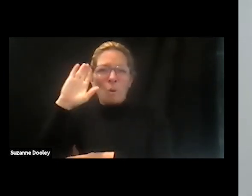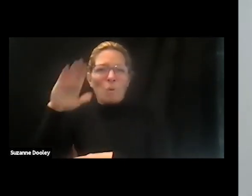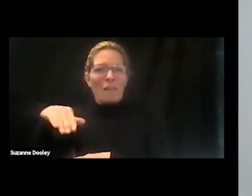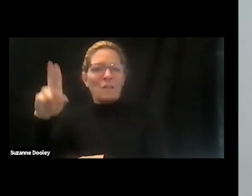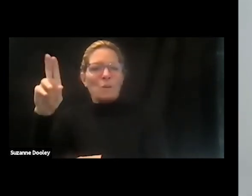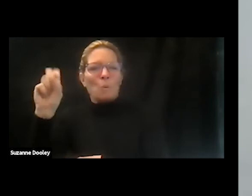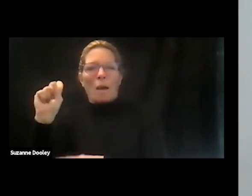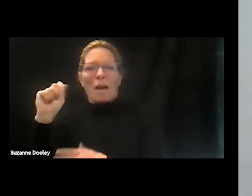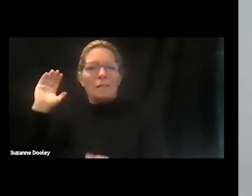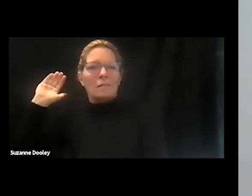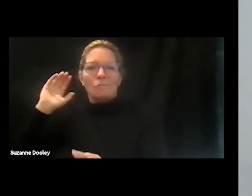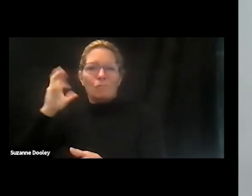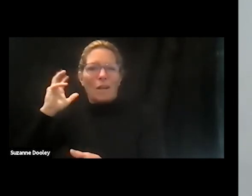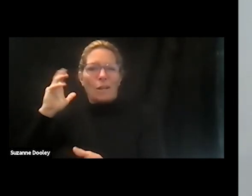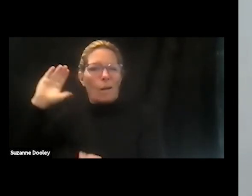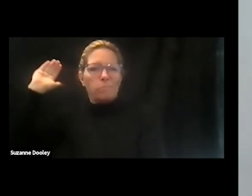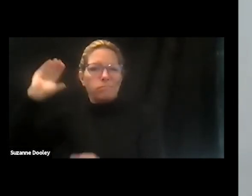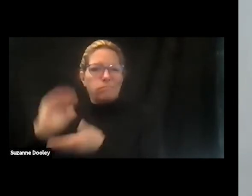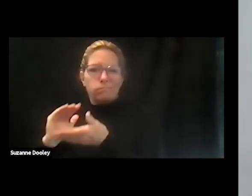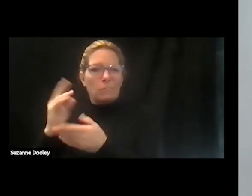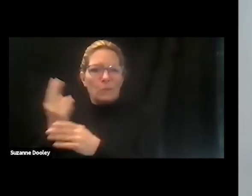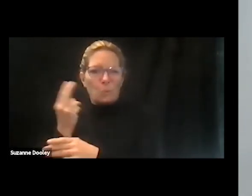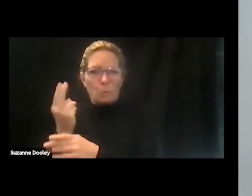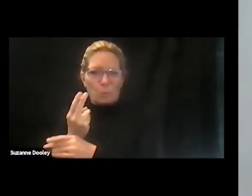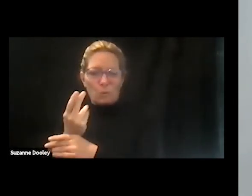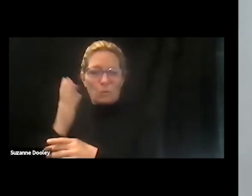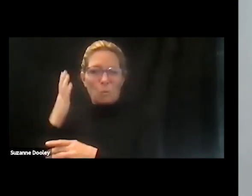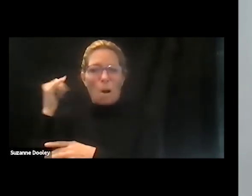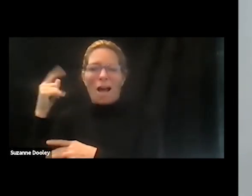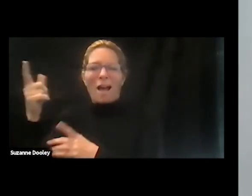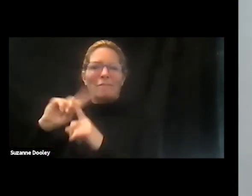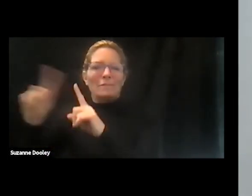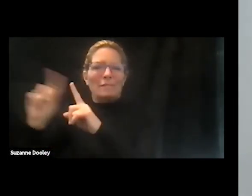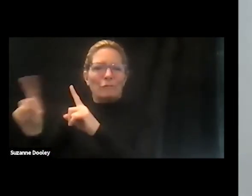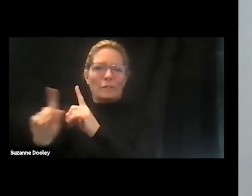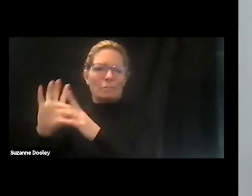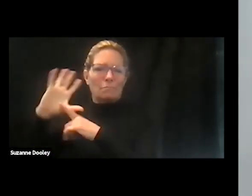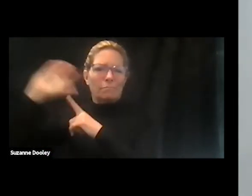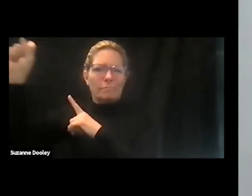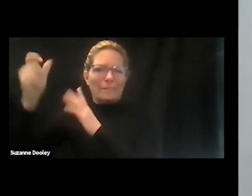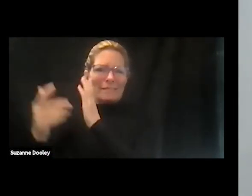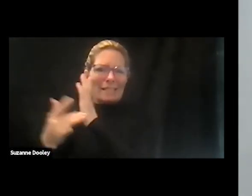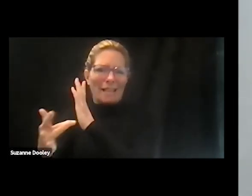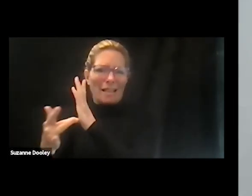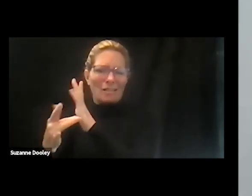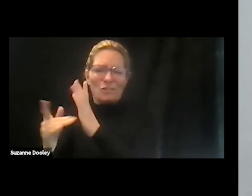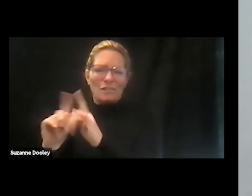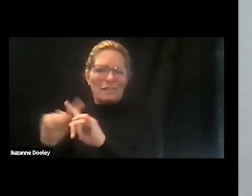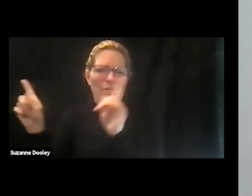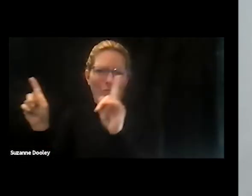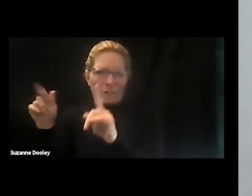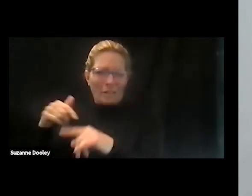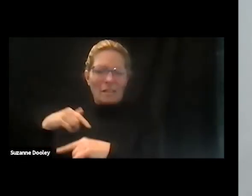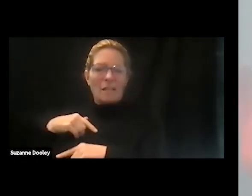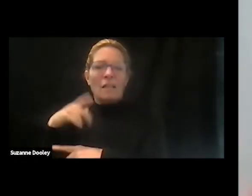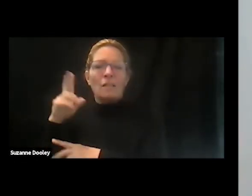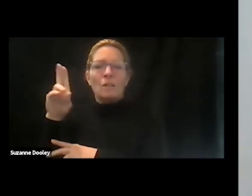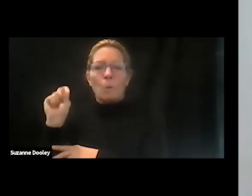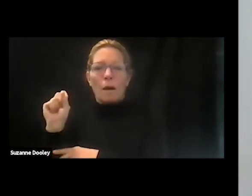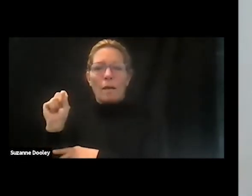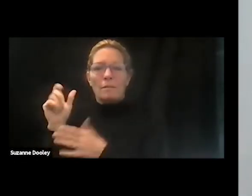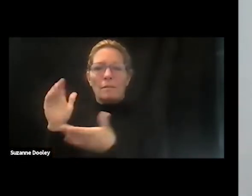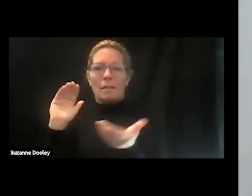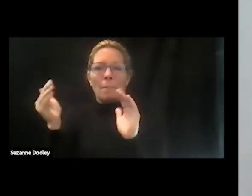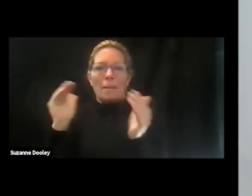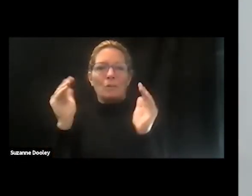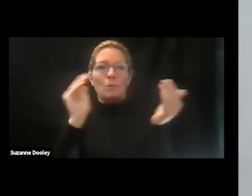is less used or less active. And we know that because the access technology and resources is very different in the United States compared to other